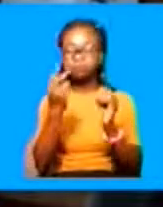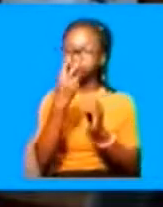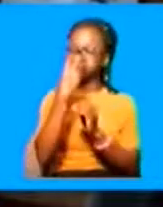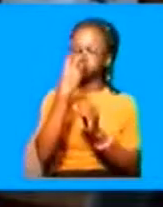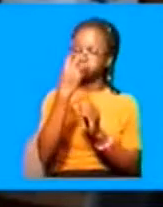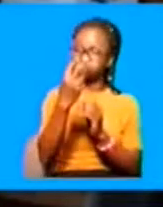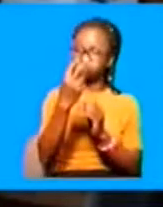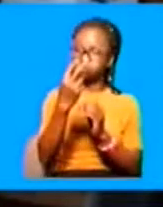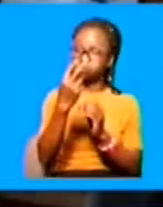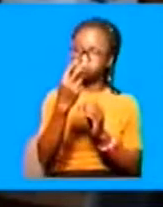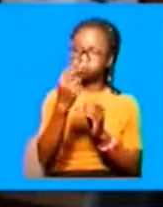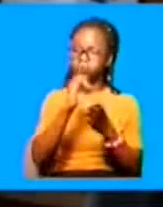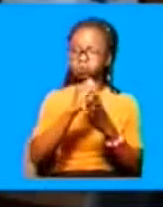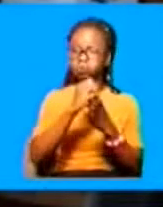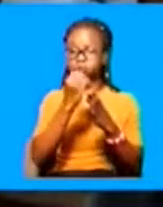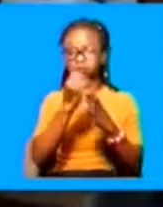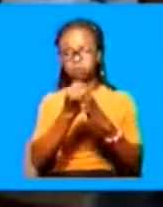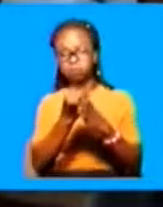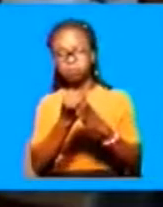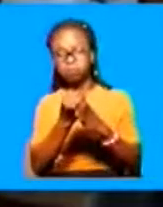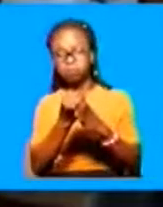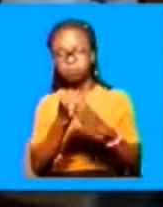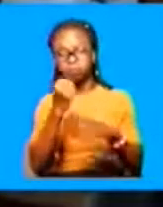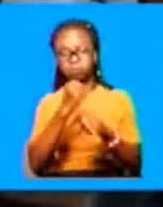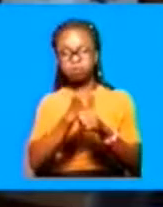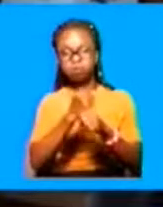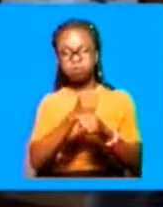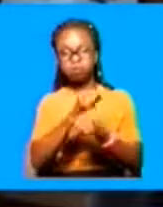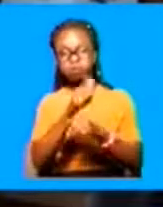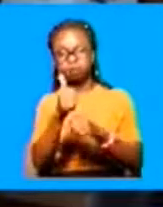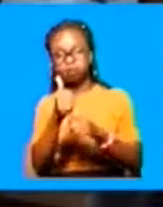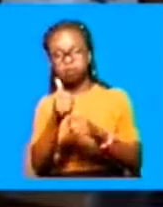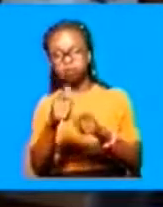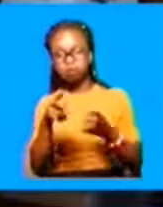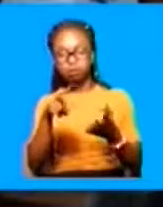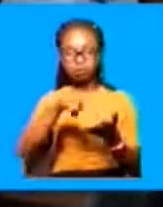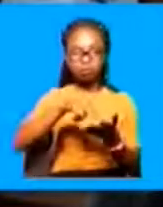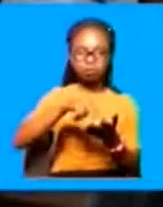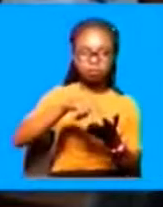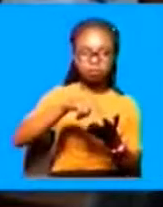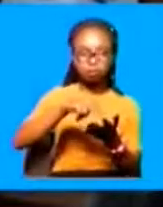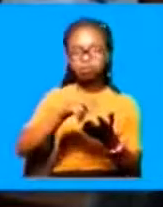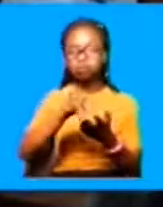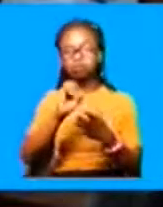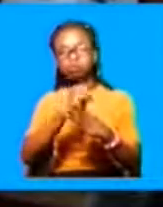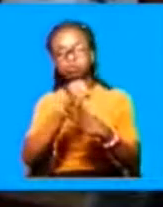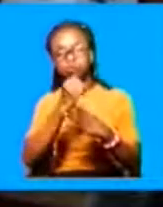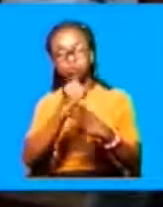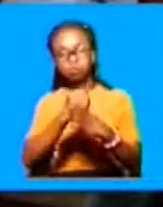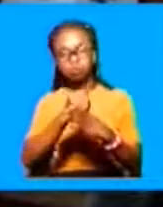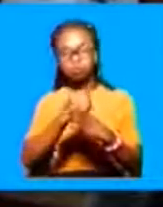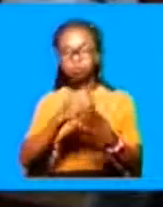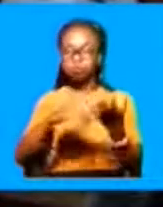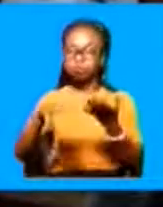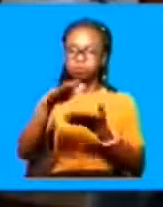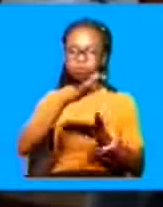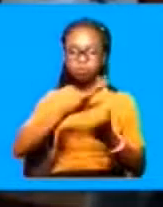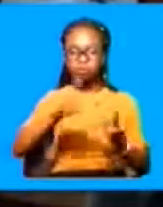neno, kata kuom timo tije kaka wuotho kata general life kaka